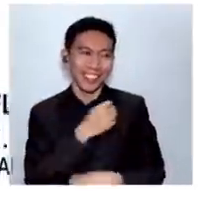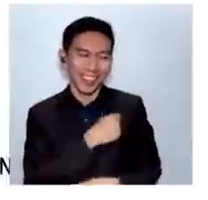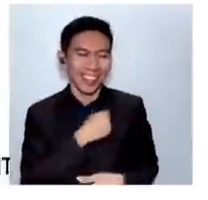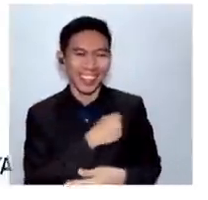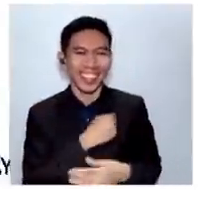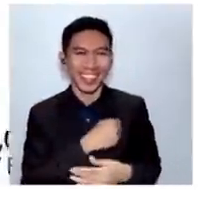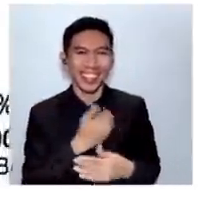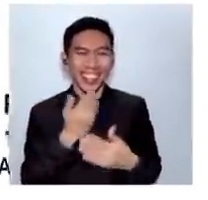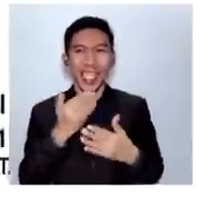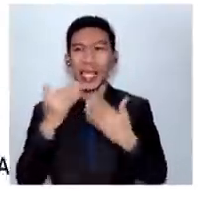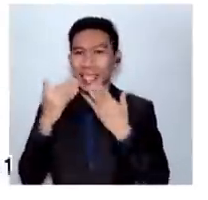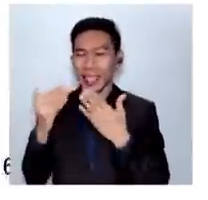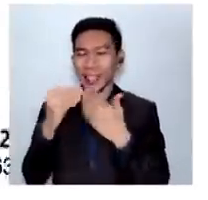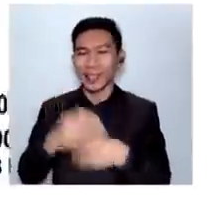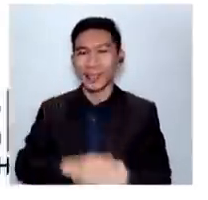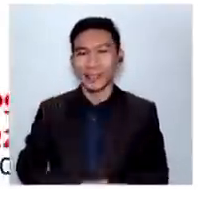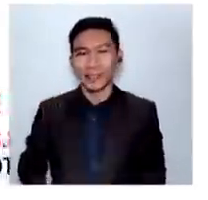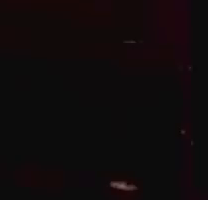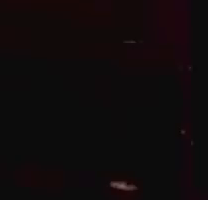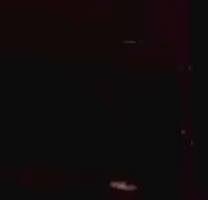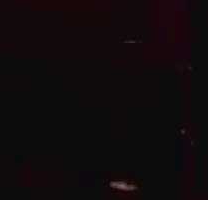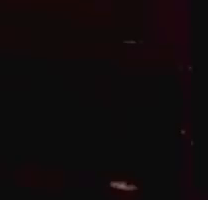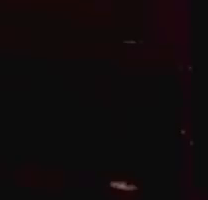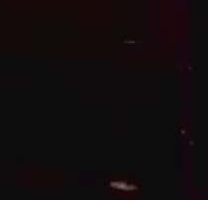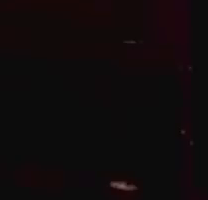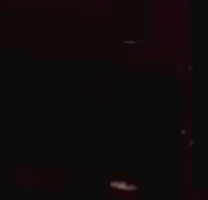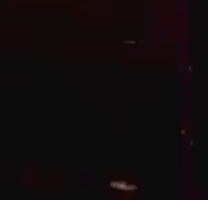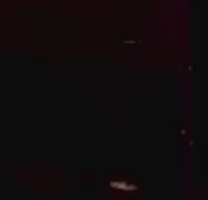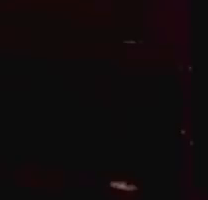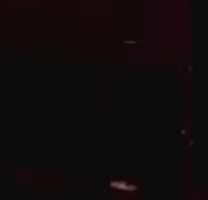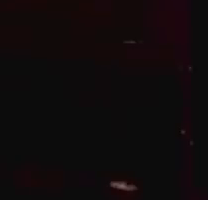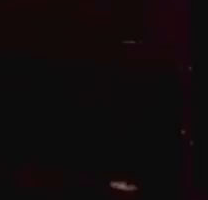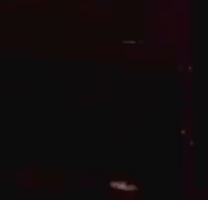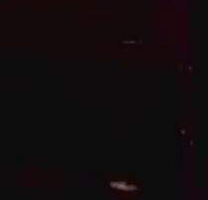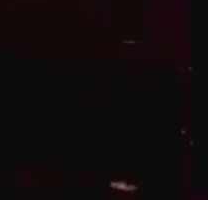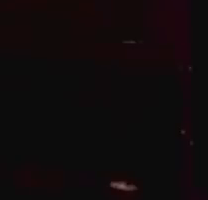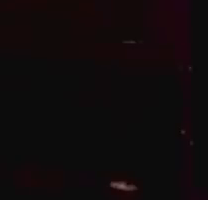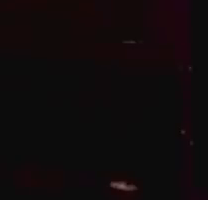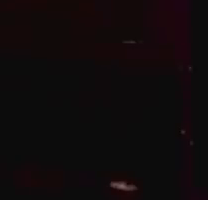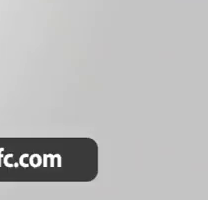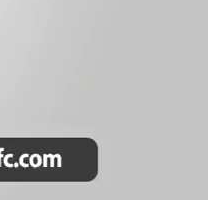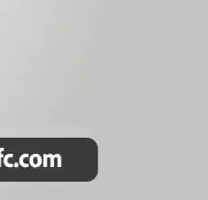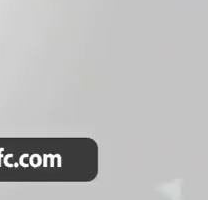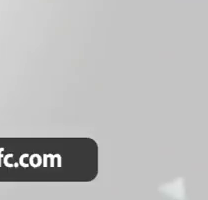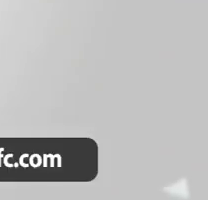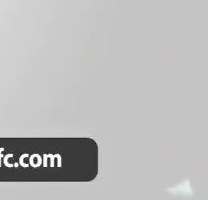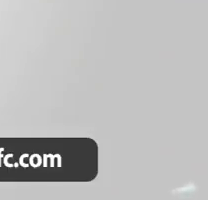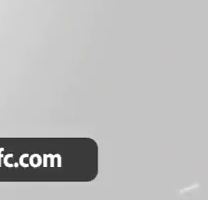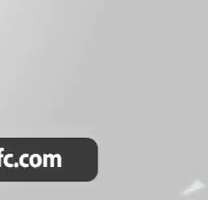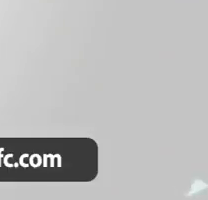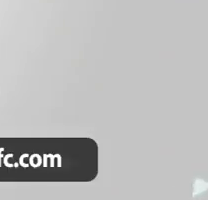Thank you. Thank you. Senator Coco Pimentel, then chairman of PDP Laban, joining us this afternoon.